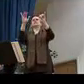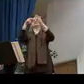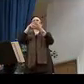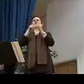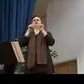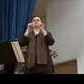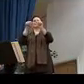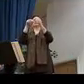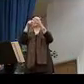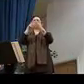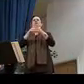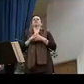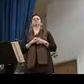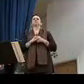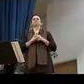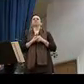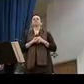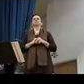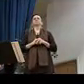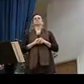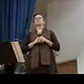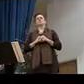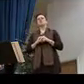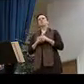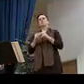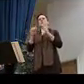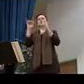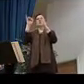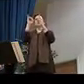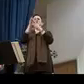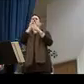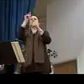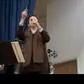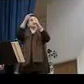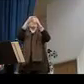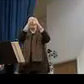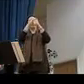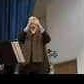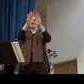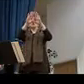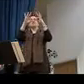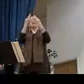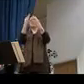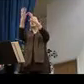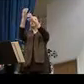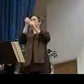For those of you who are the first in your family to receive a college degree, please stand.